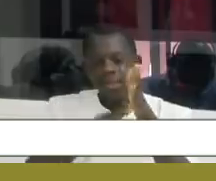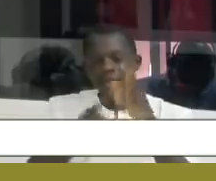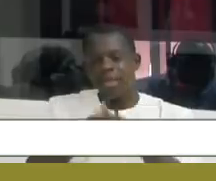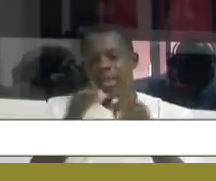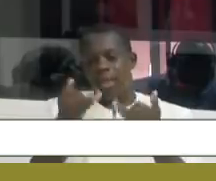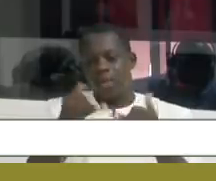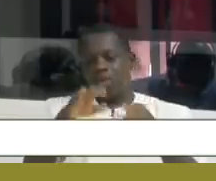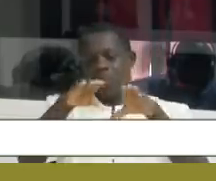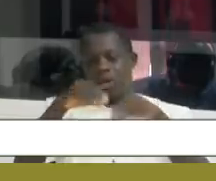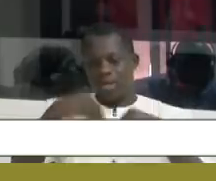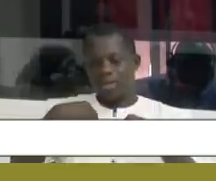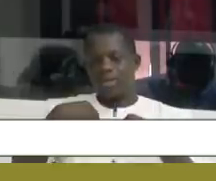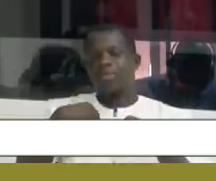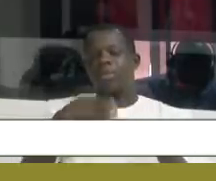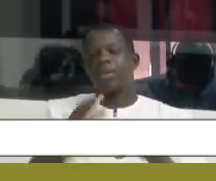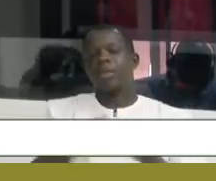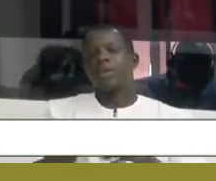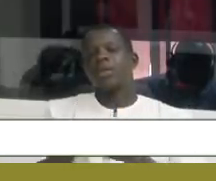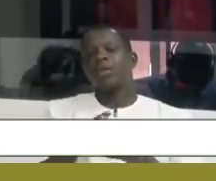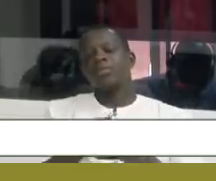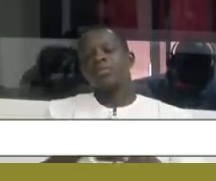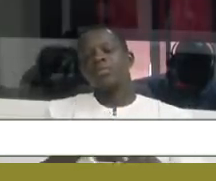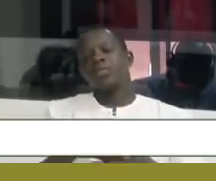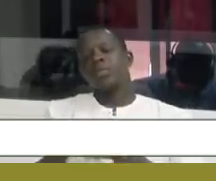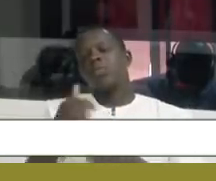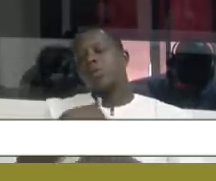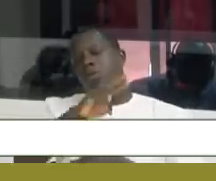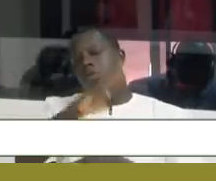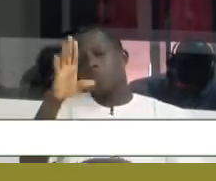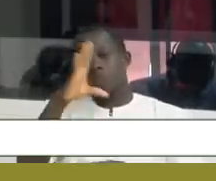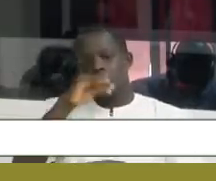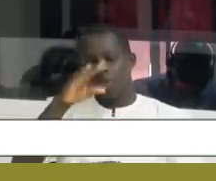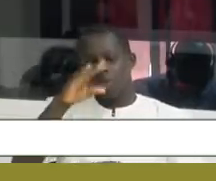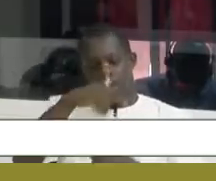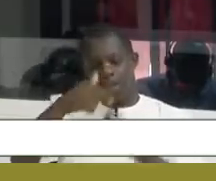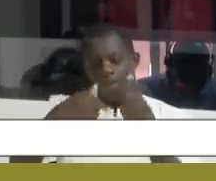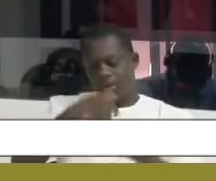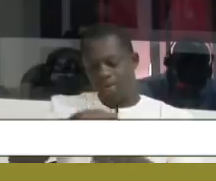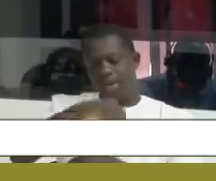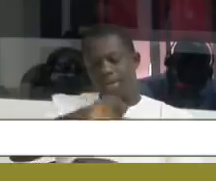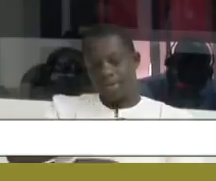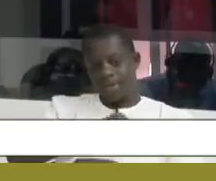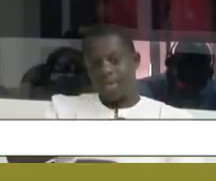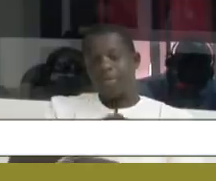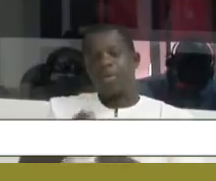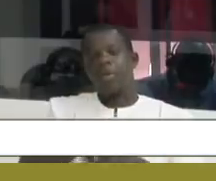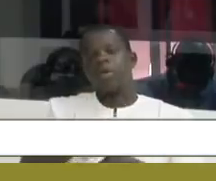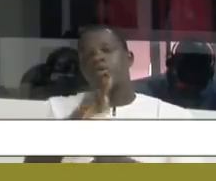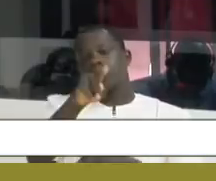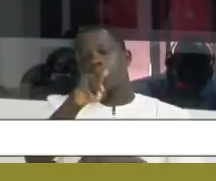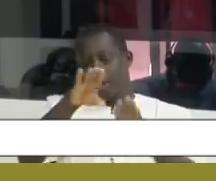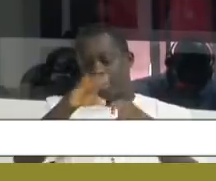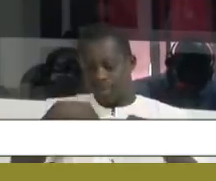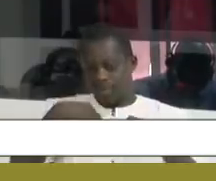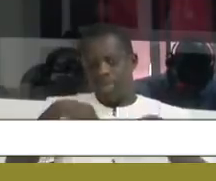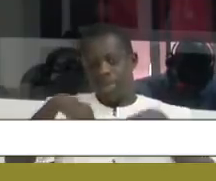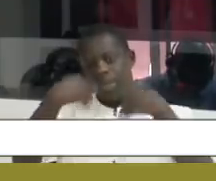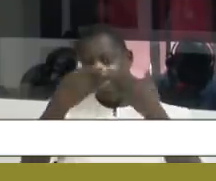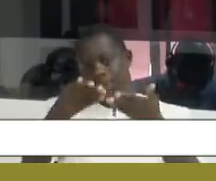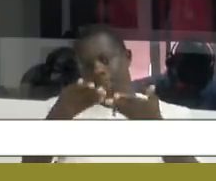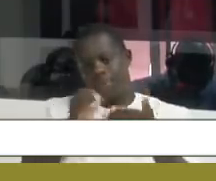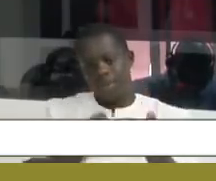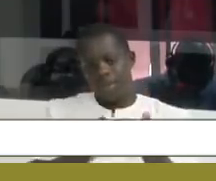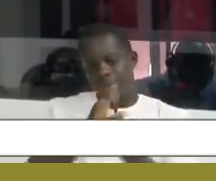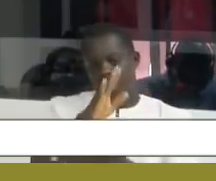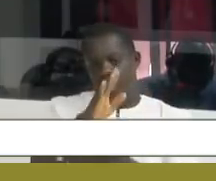accepted giving no, the I'm order? No, I'm not talking about myself. Just a moment. Yes. You have accepted giving the order for those killings, didn't